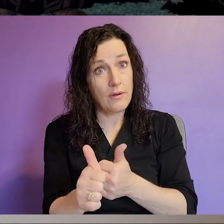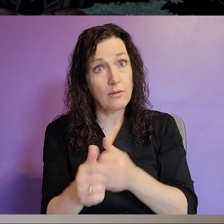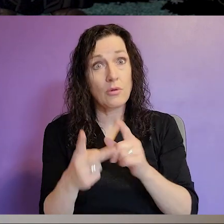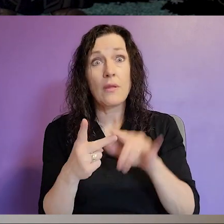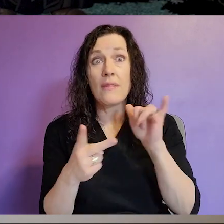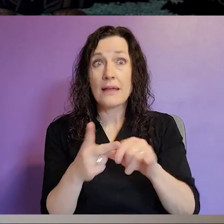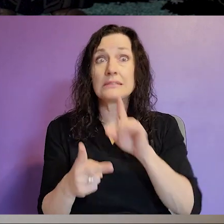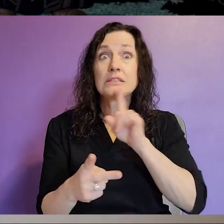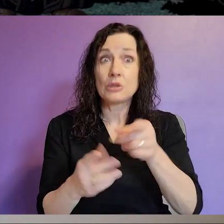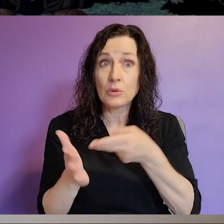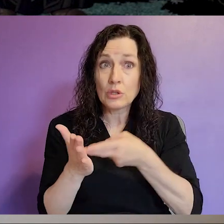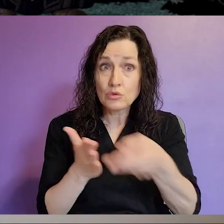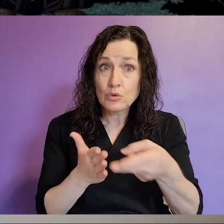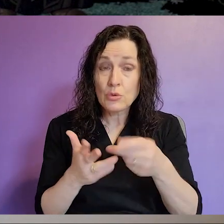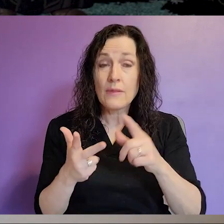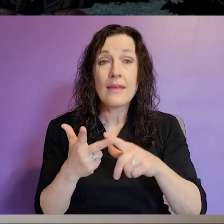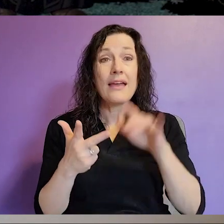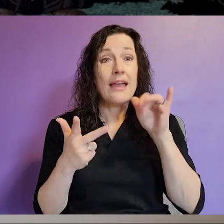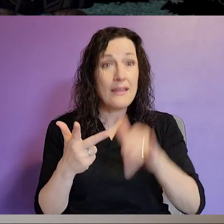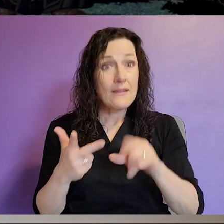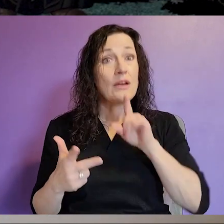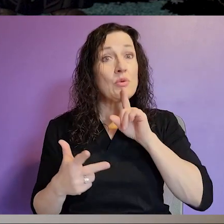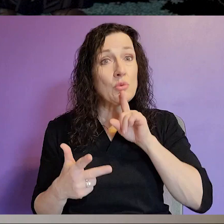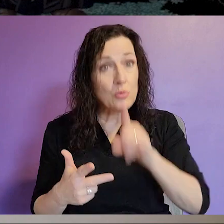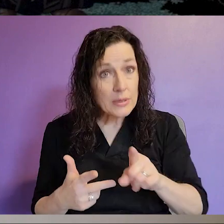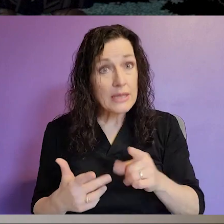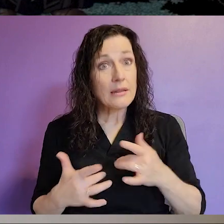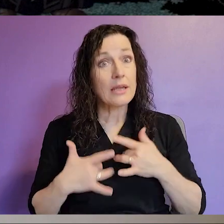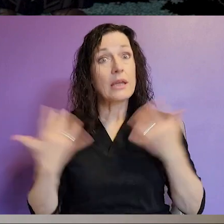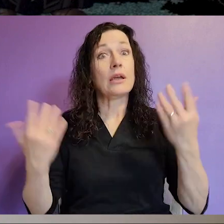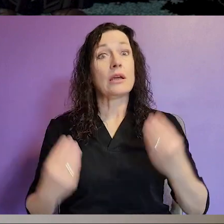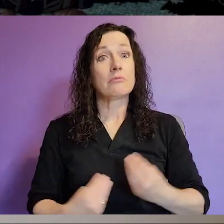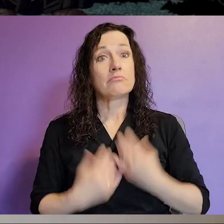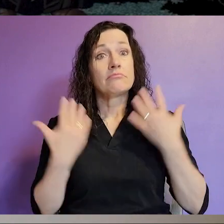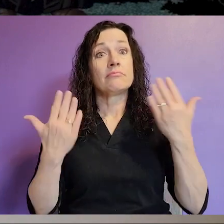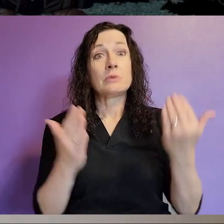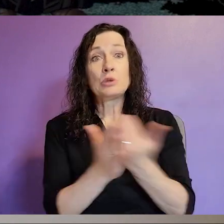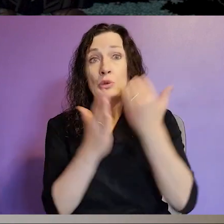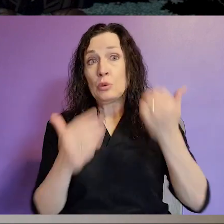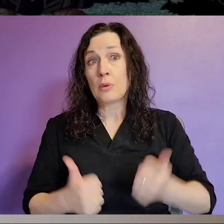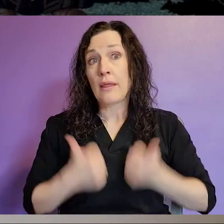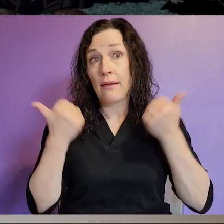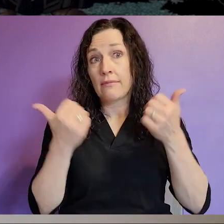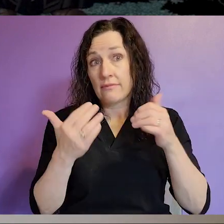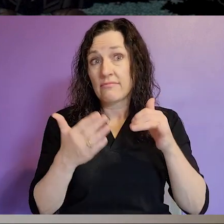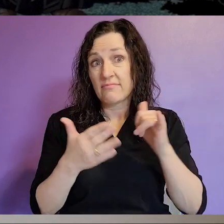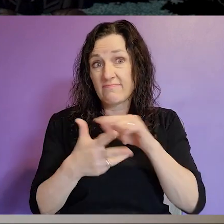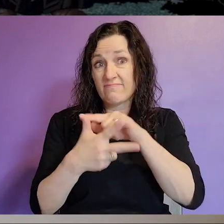That's the truth. And that's what life is.